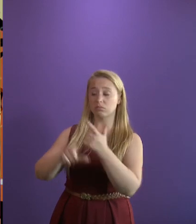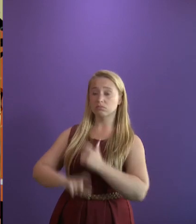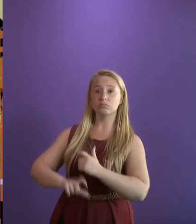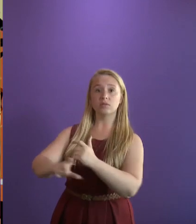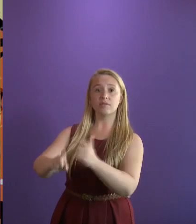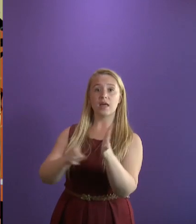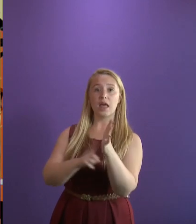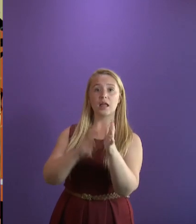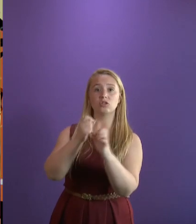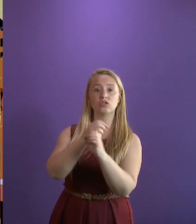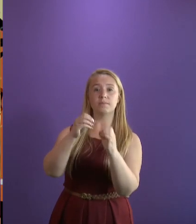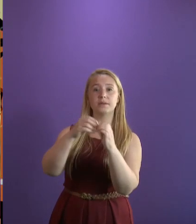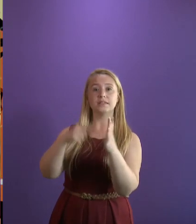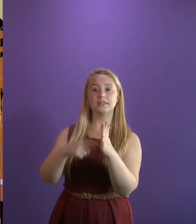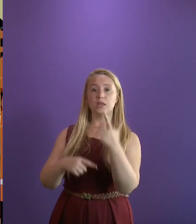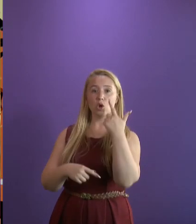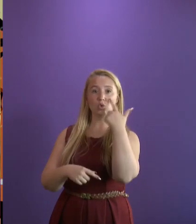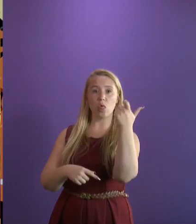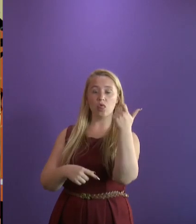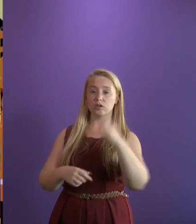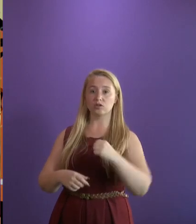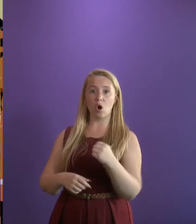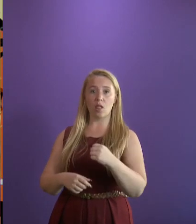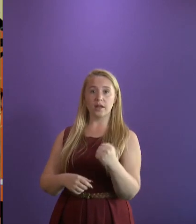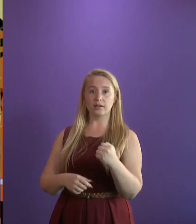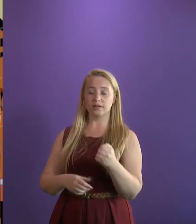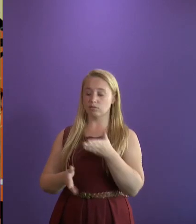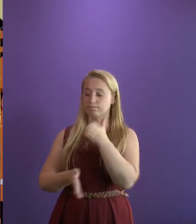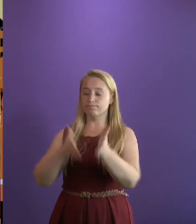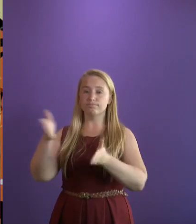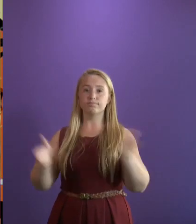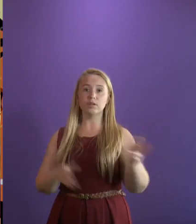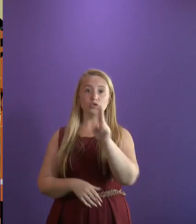LGBT Youth Scotland going into our schools in the Scottish borders.